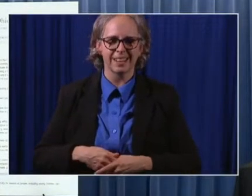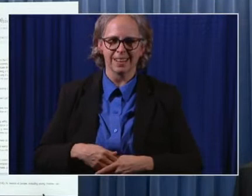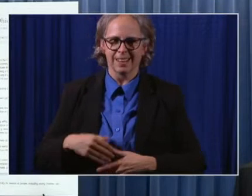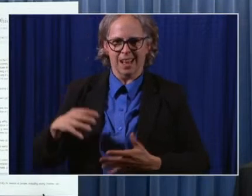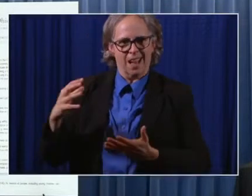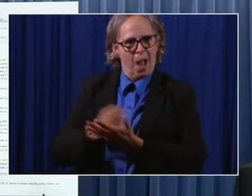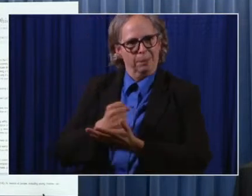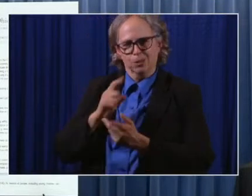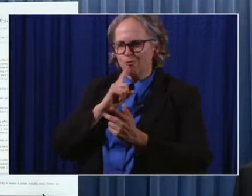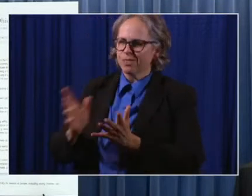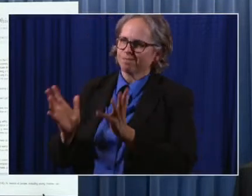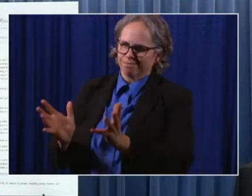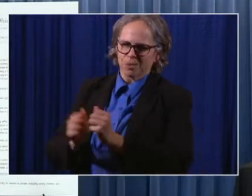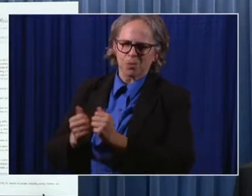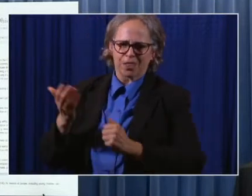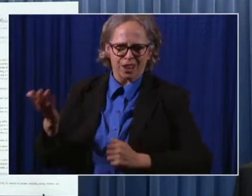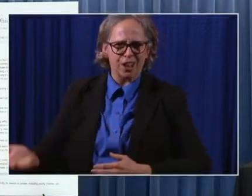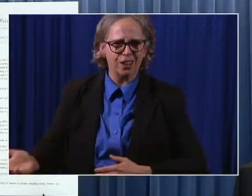call.